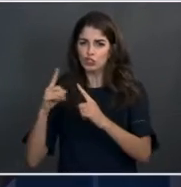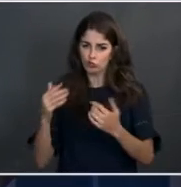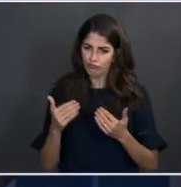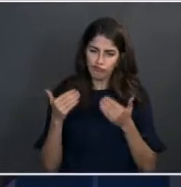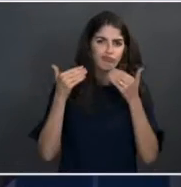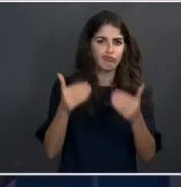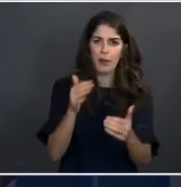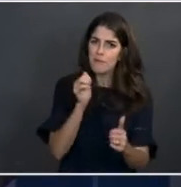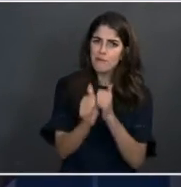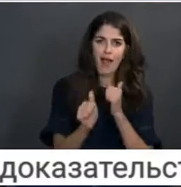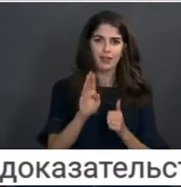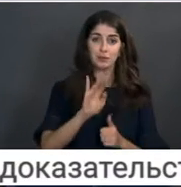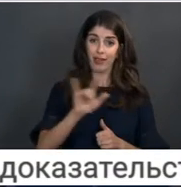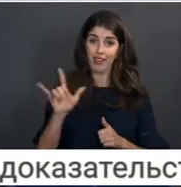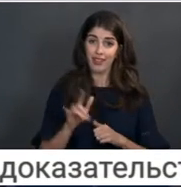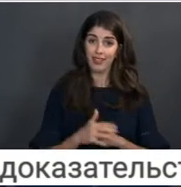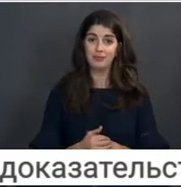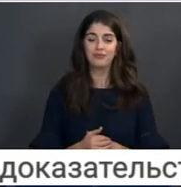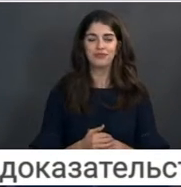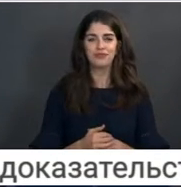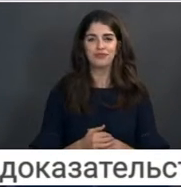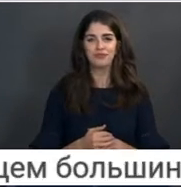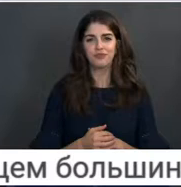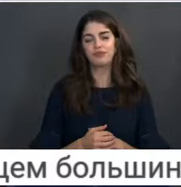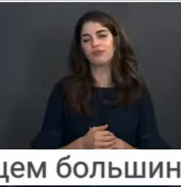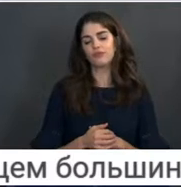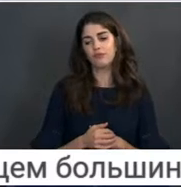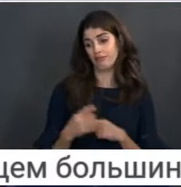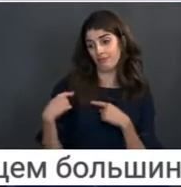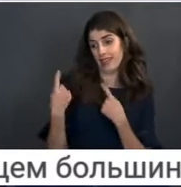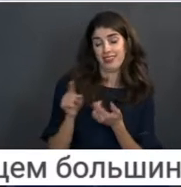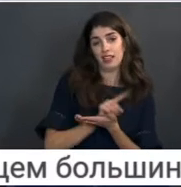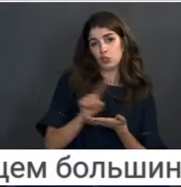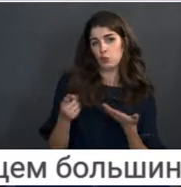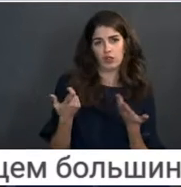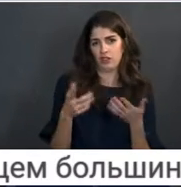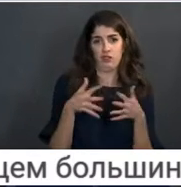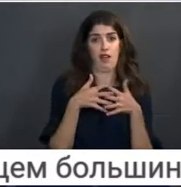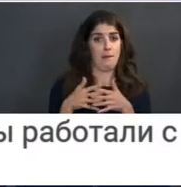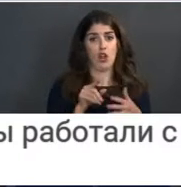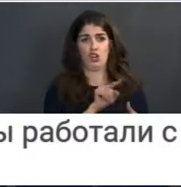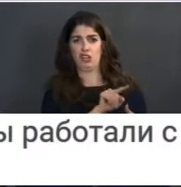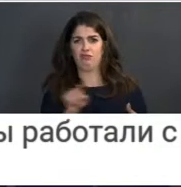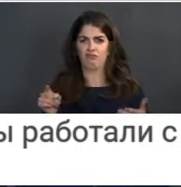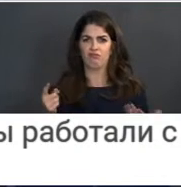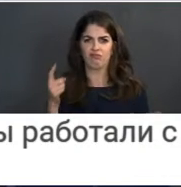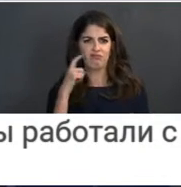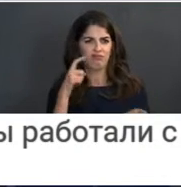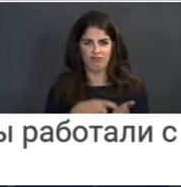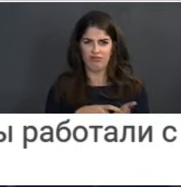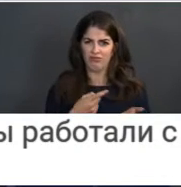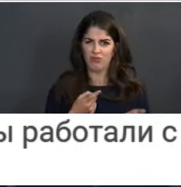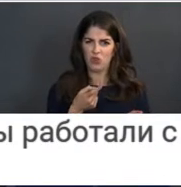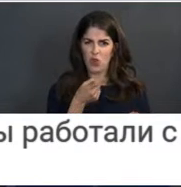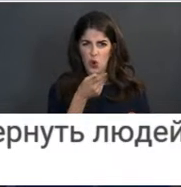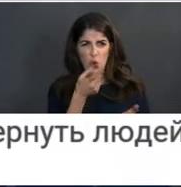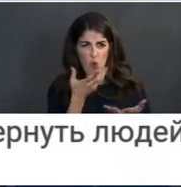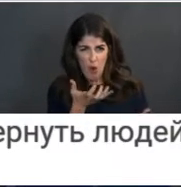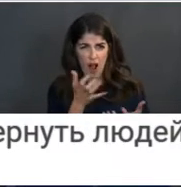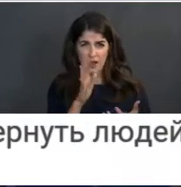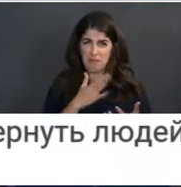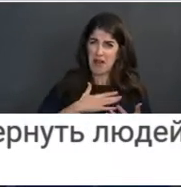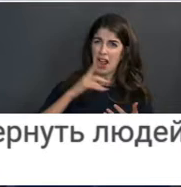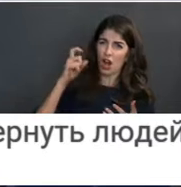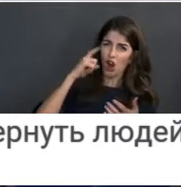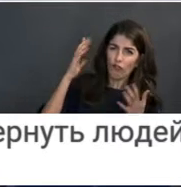forward. But we also saw evidence this week that the American people overwhelmingly want their elected leaders to work with the president to